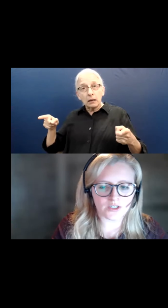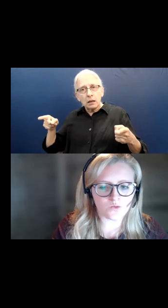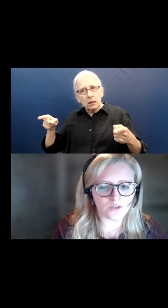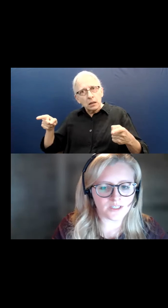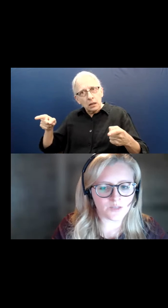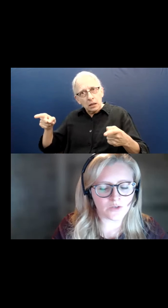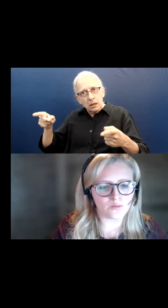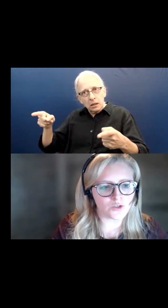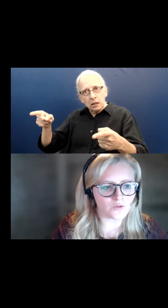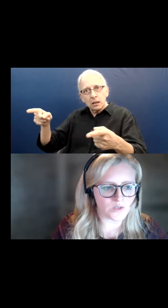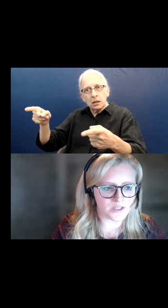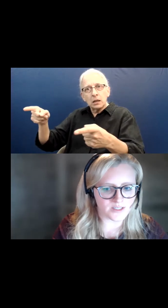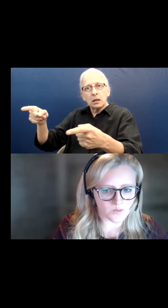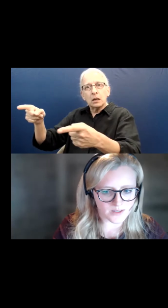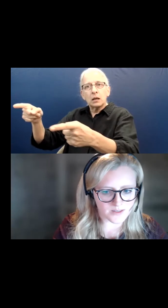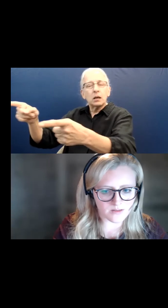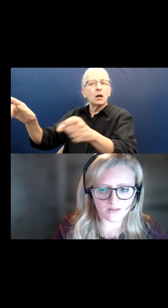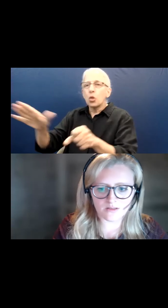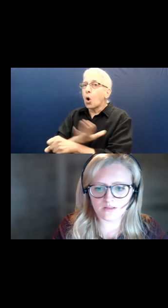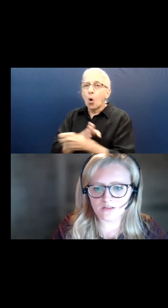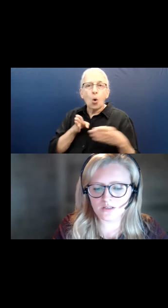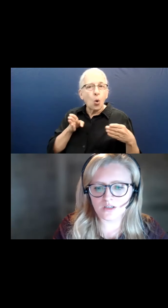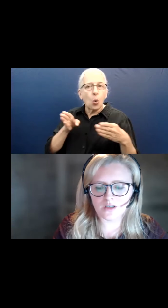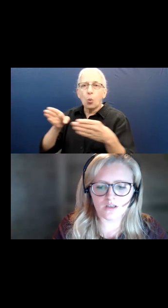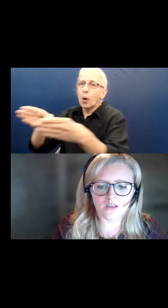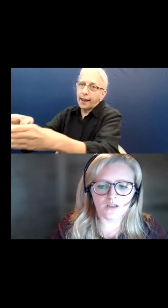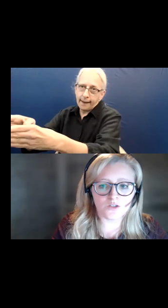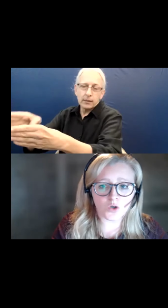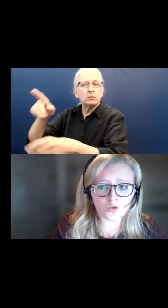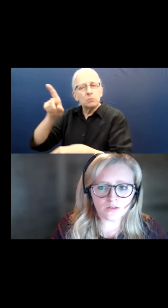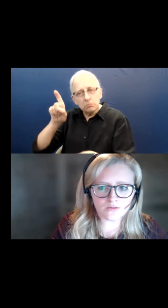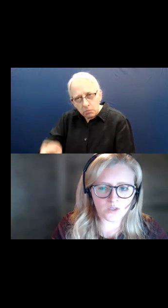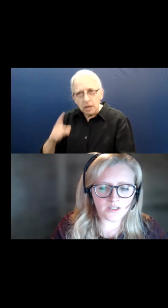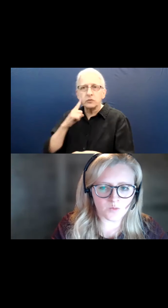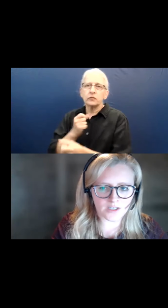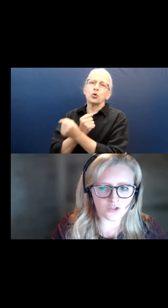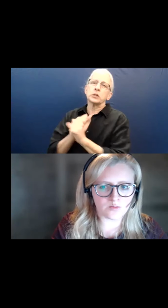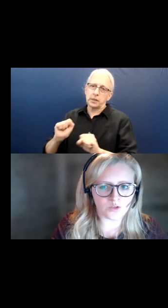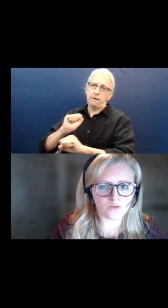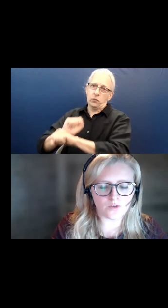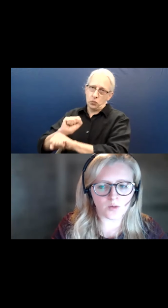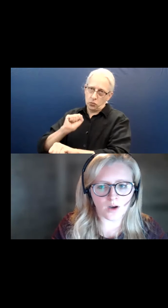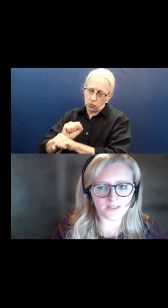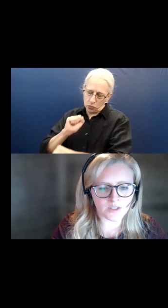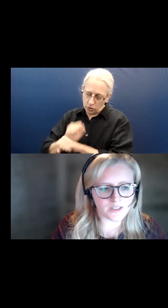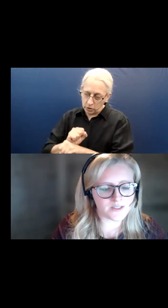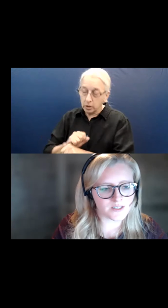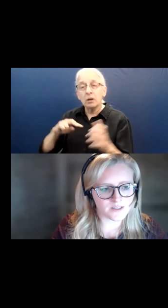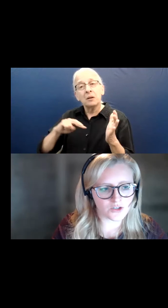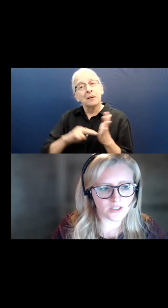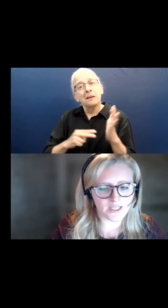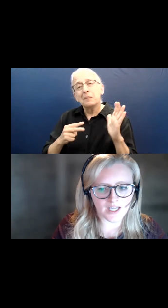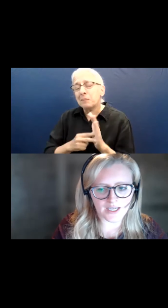Plants and trees will need to be removed within this space. In total, we expect to remove